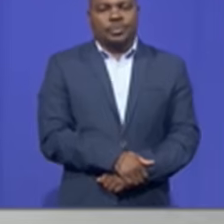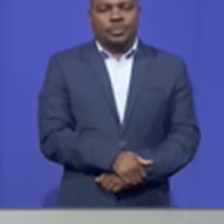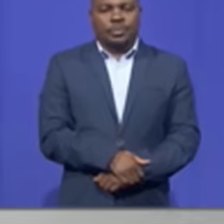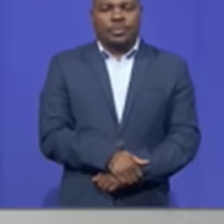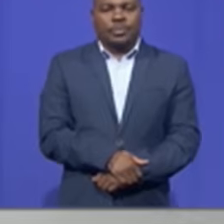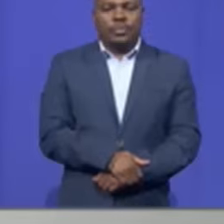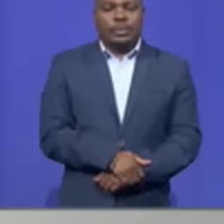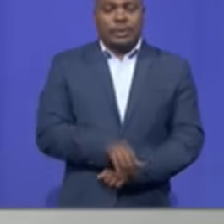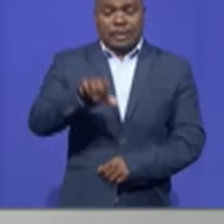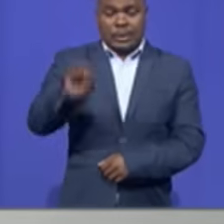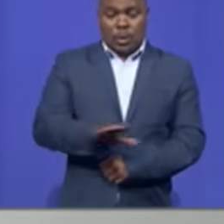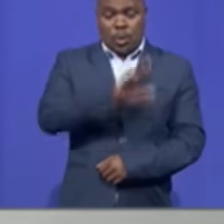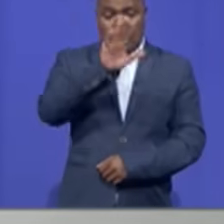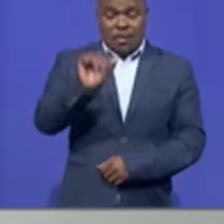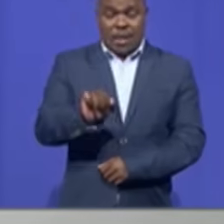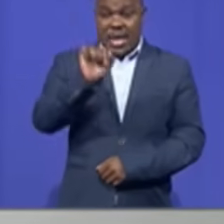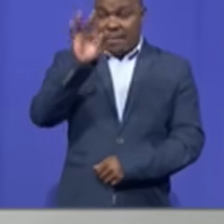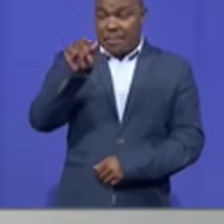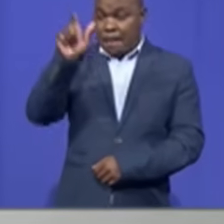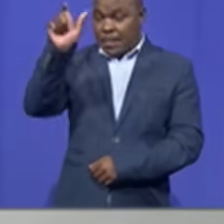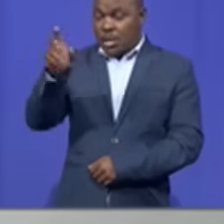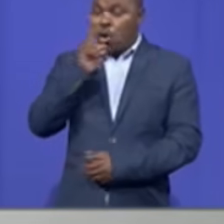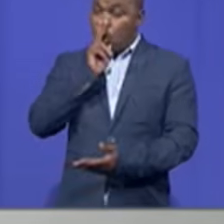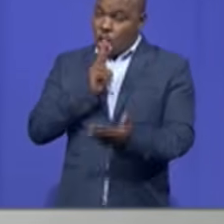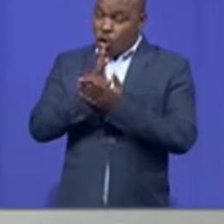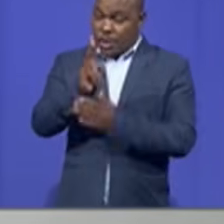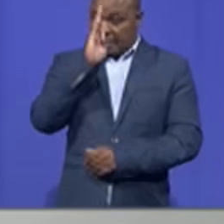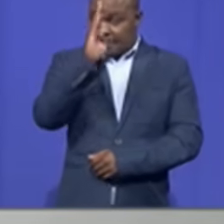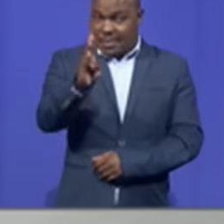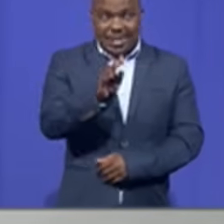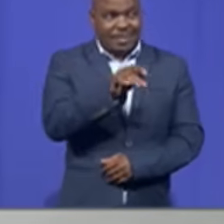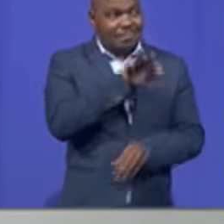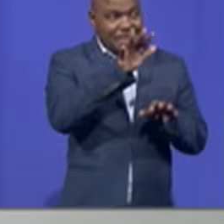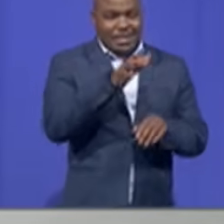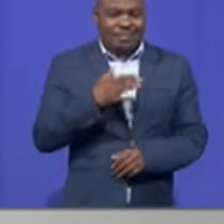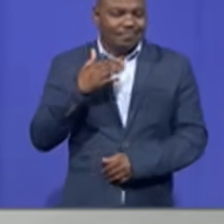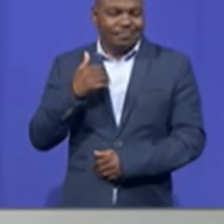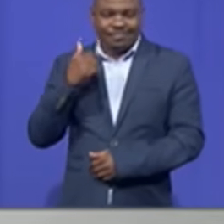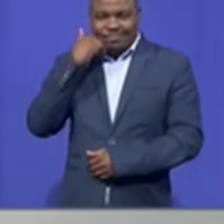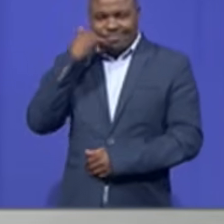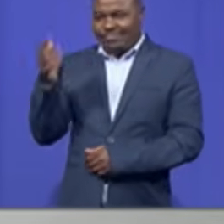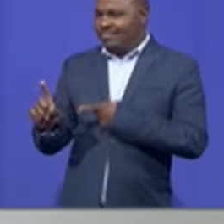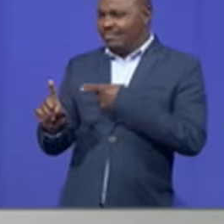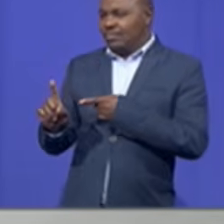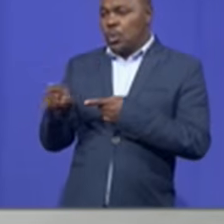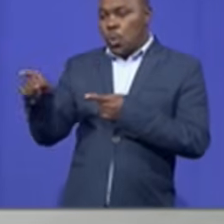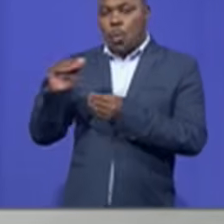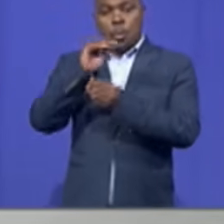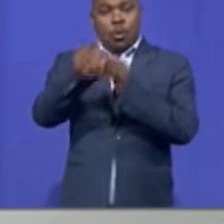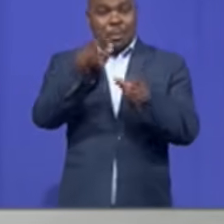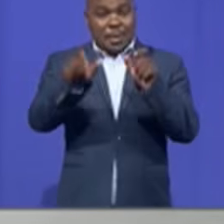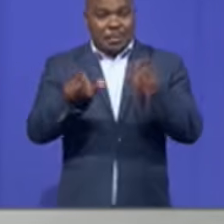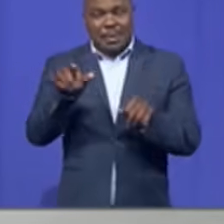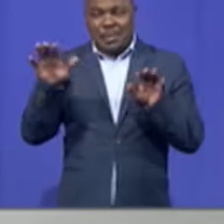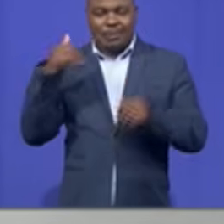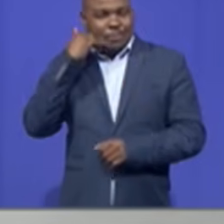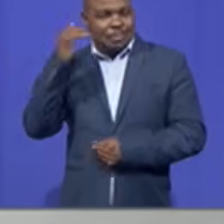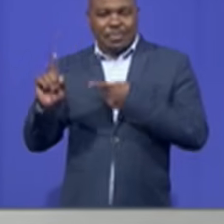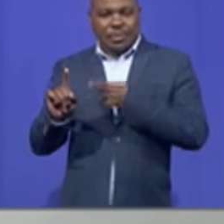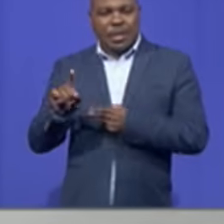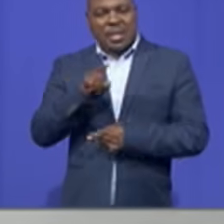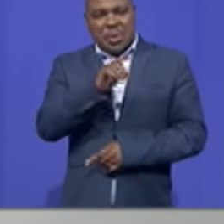Mo South Africa motho a bolela nnete a wa ba nyake nnete kgotsa a šireletša setšhaba wa se wa ba senyake bona fela ba